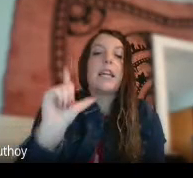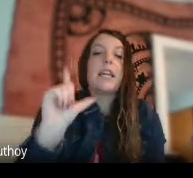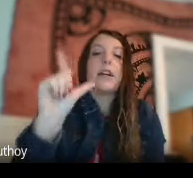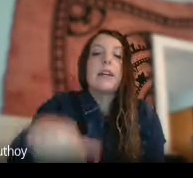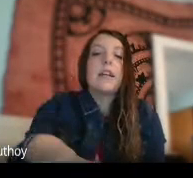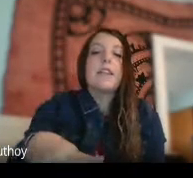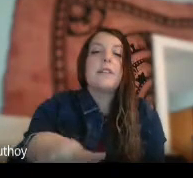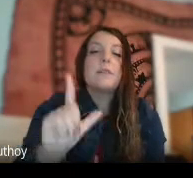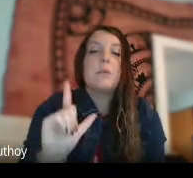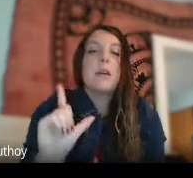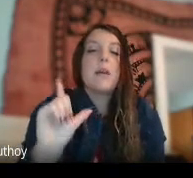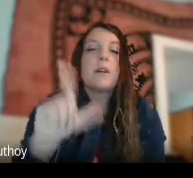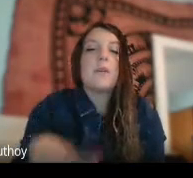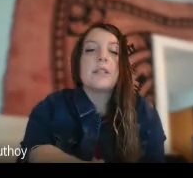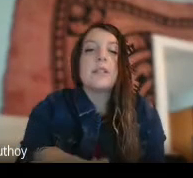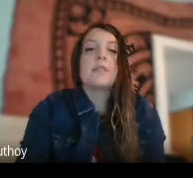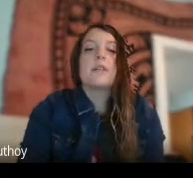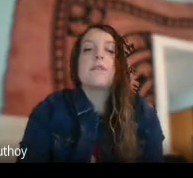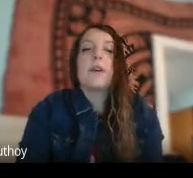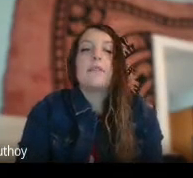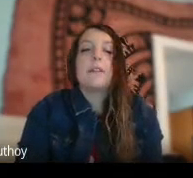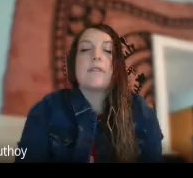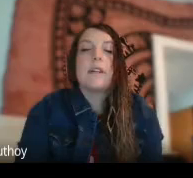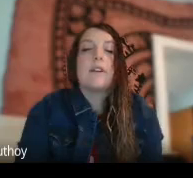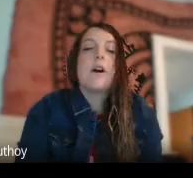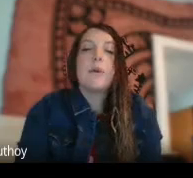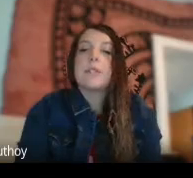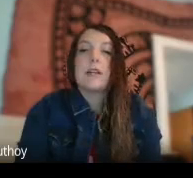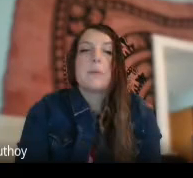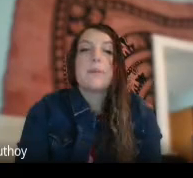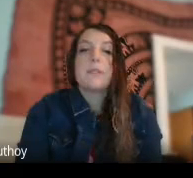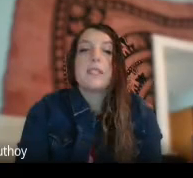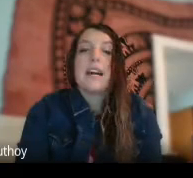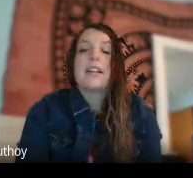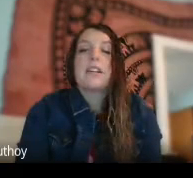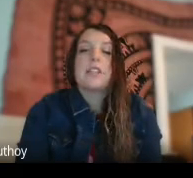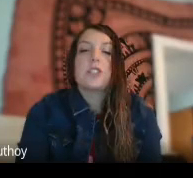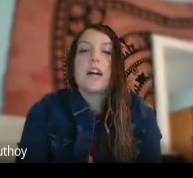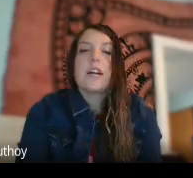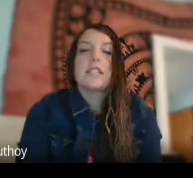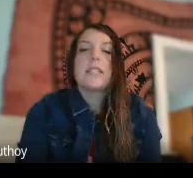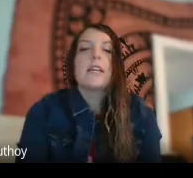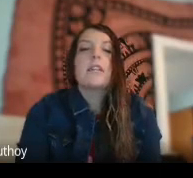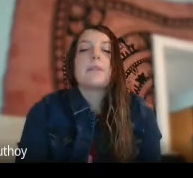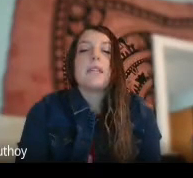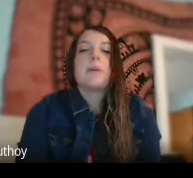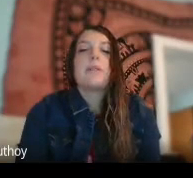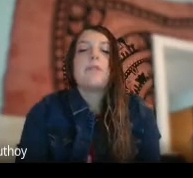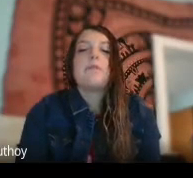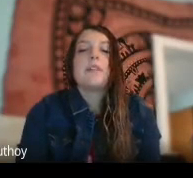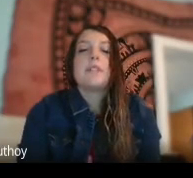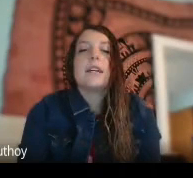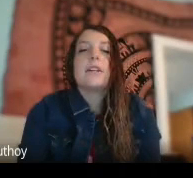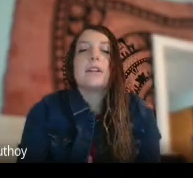so later. This is important. We're going to use it forever and ever and ever. You're always going to hear me use the sign initialized. So think